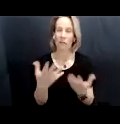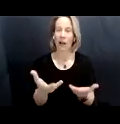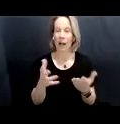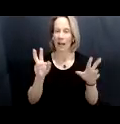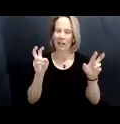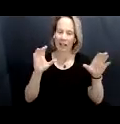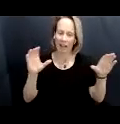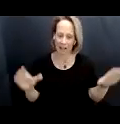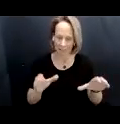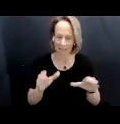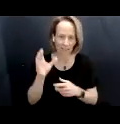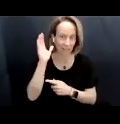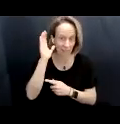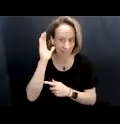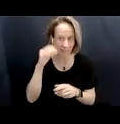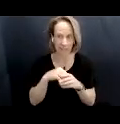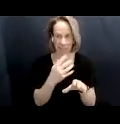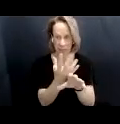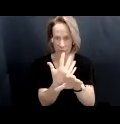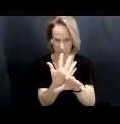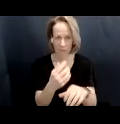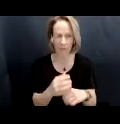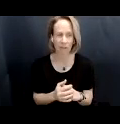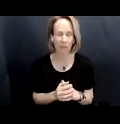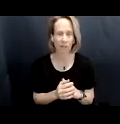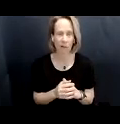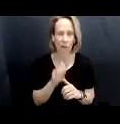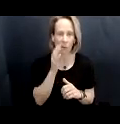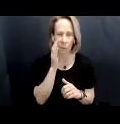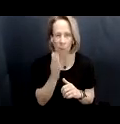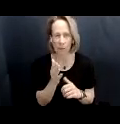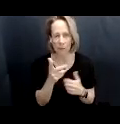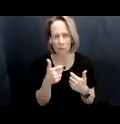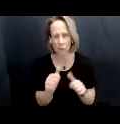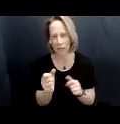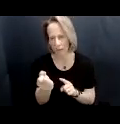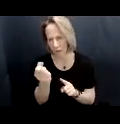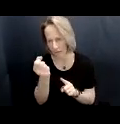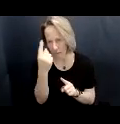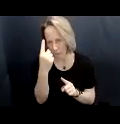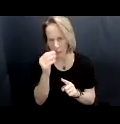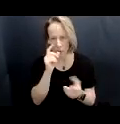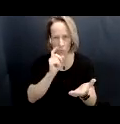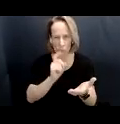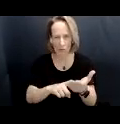setting. We're going to understand and kind of recognize tech and Zoom